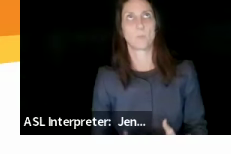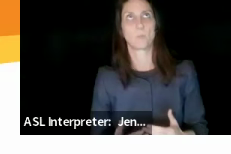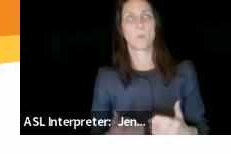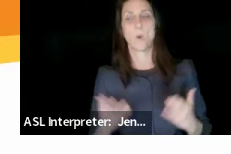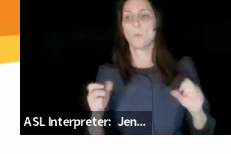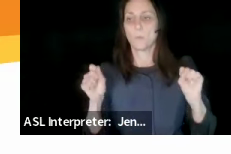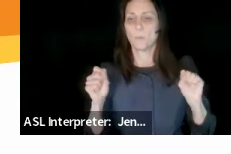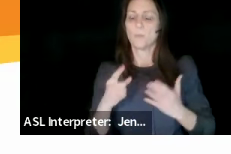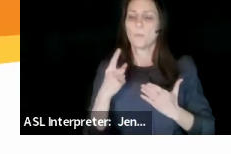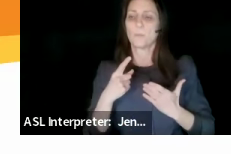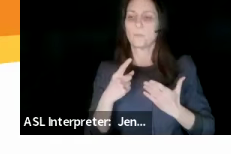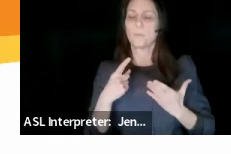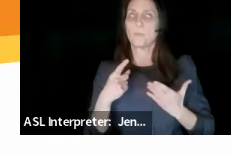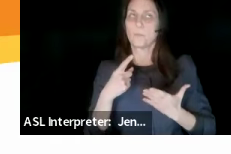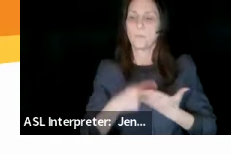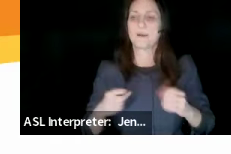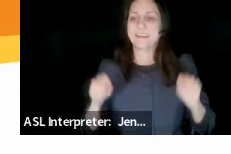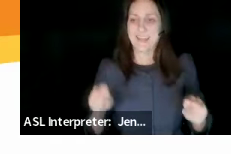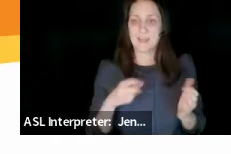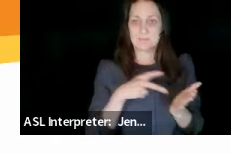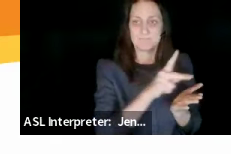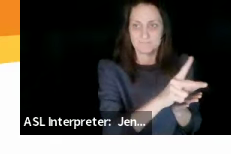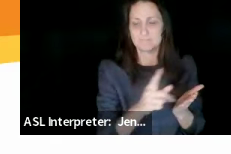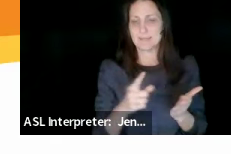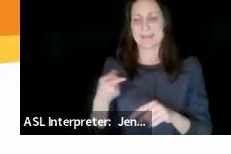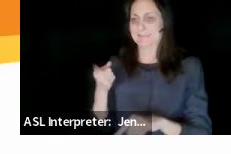we can fund and what we cannot fund, we